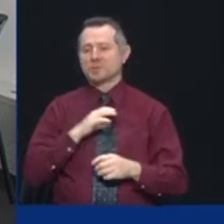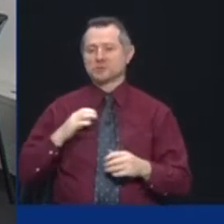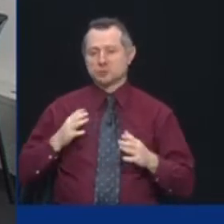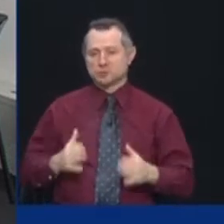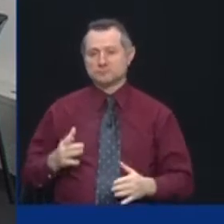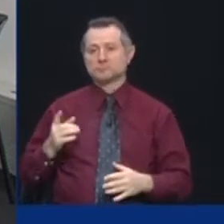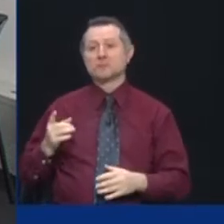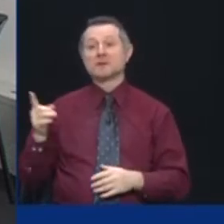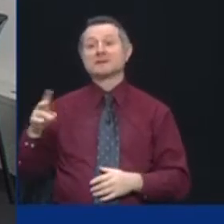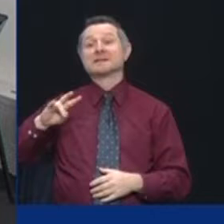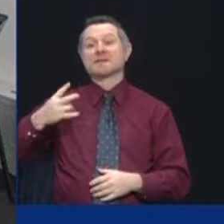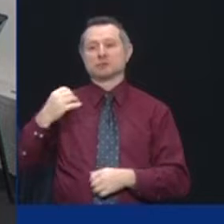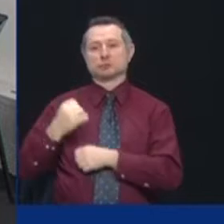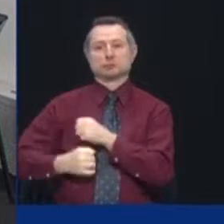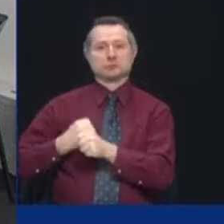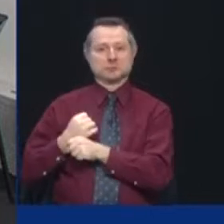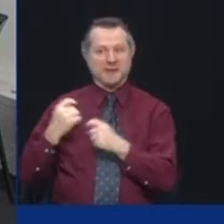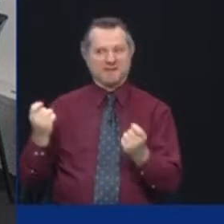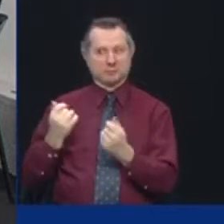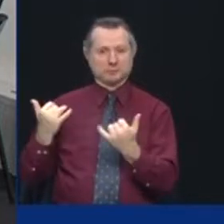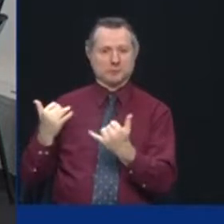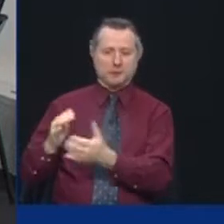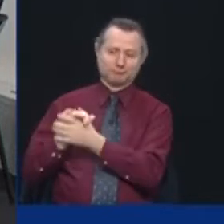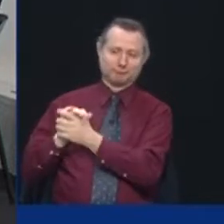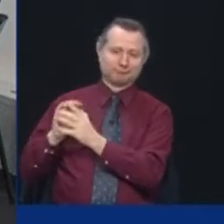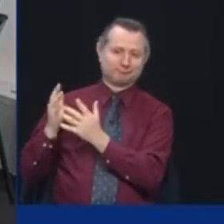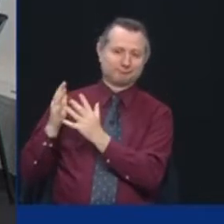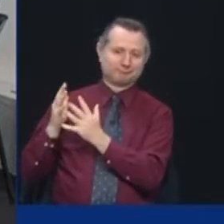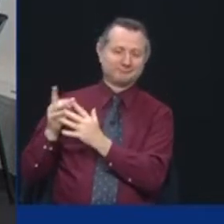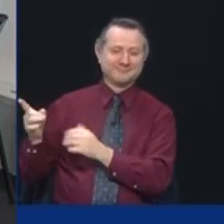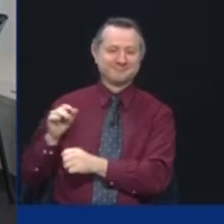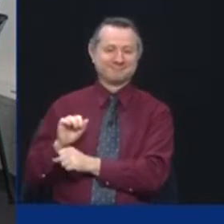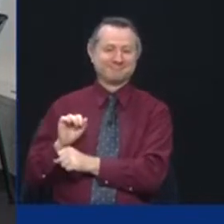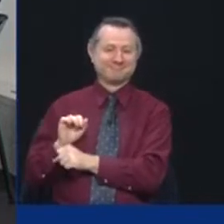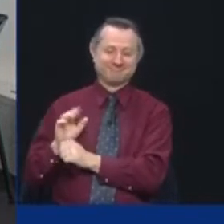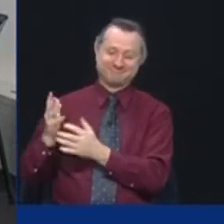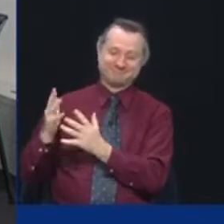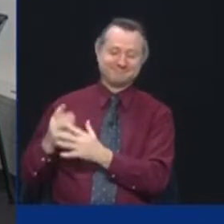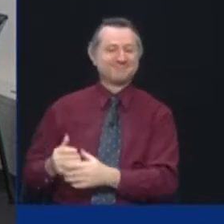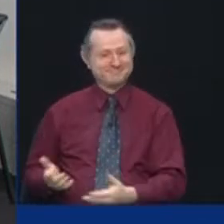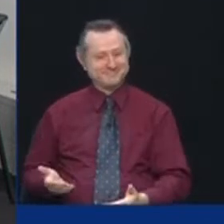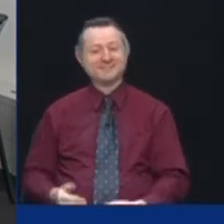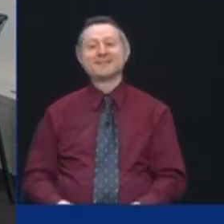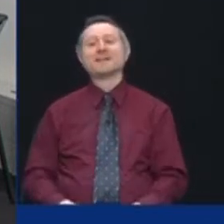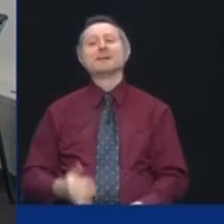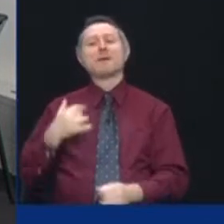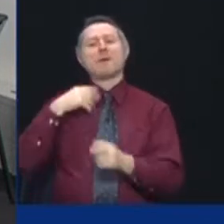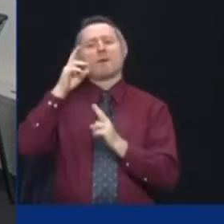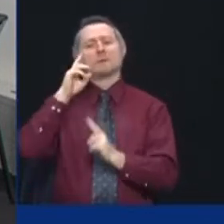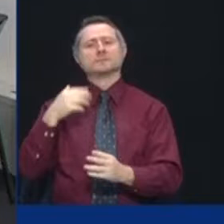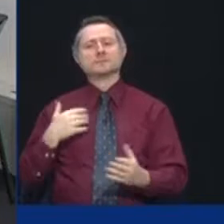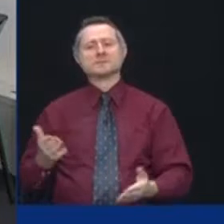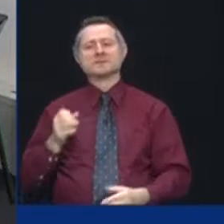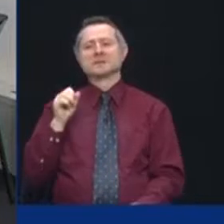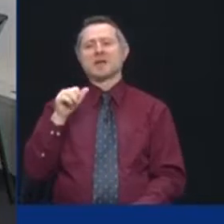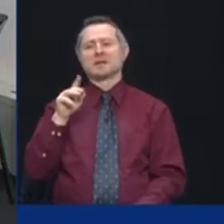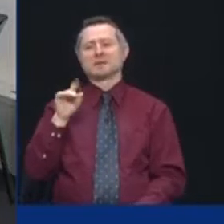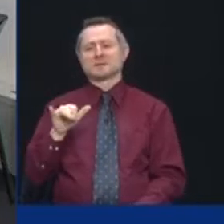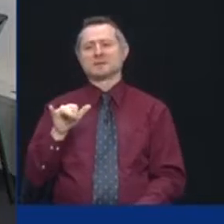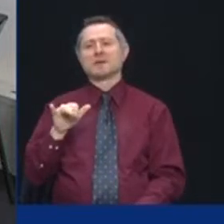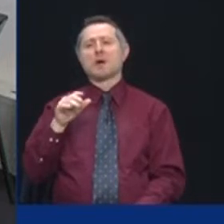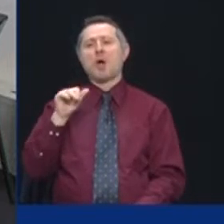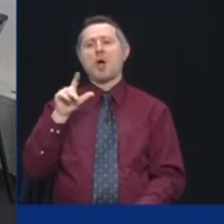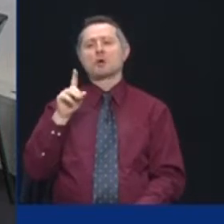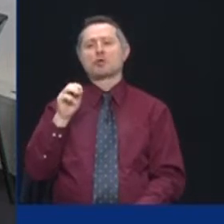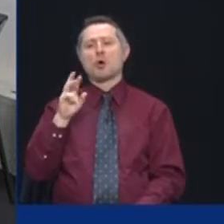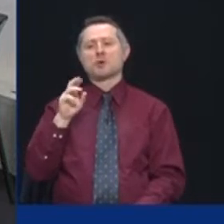today. 7th anniversary stretch, we call it. It's also a pleasure to have Sandy Alderson with us, who is the president of the